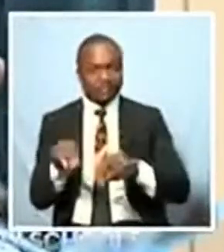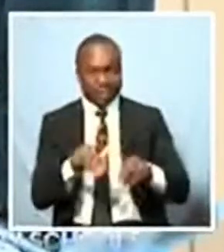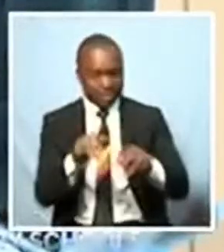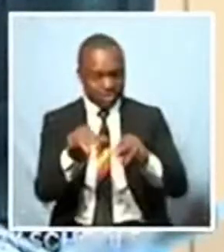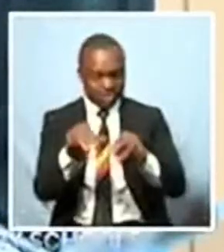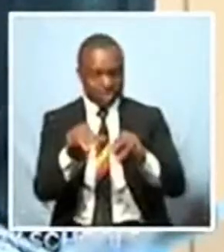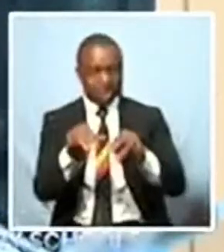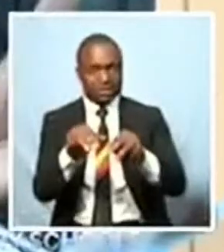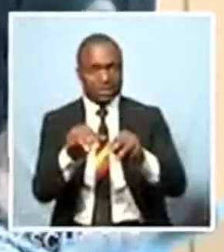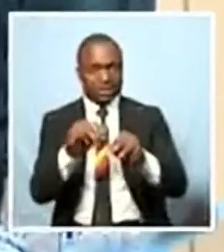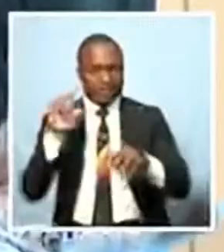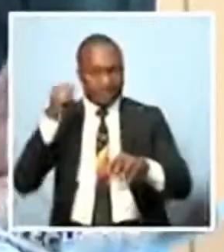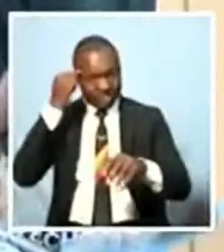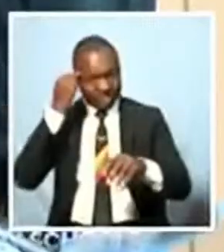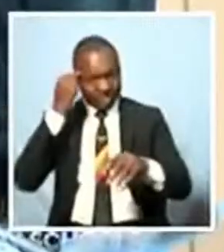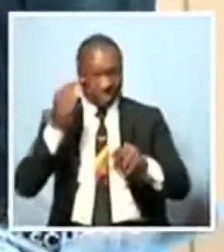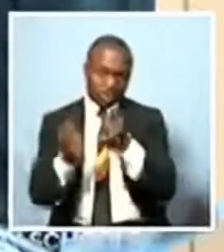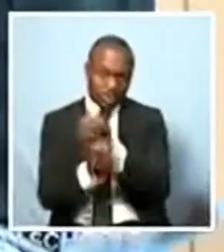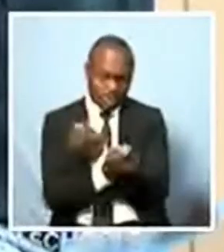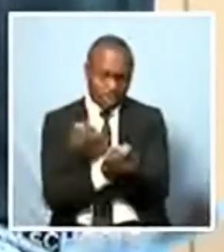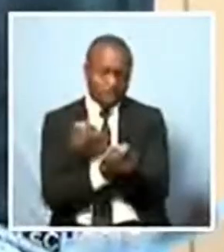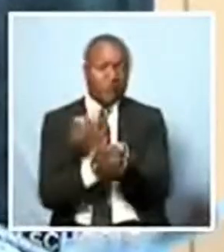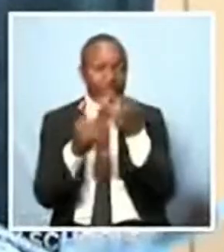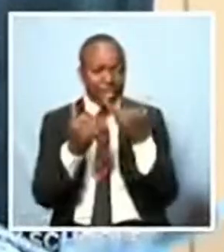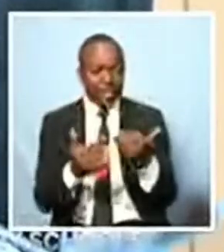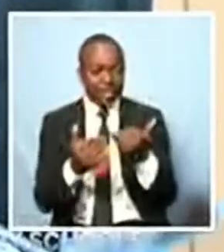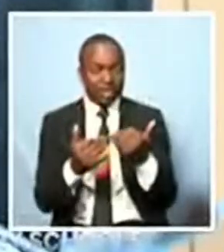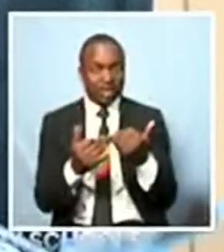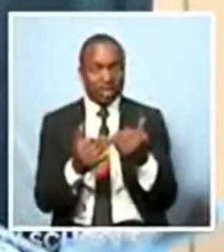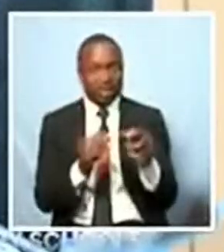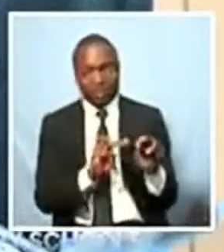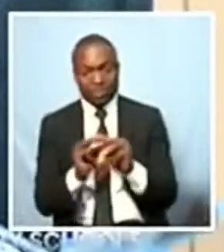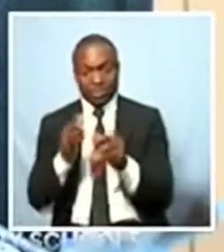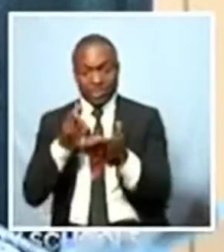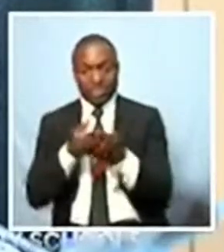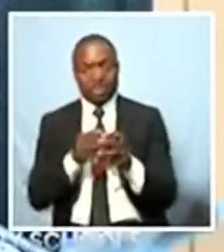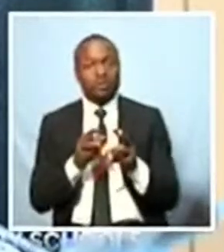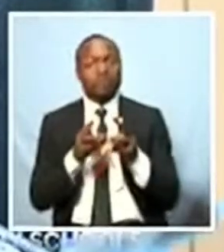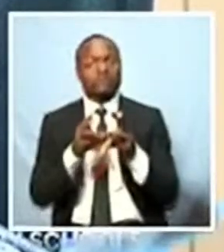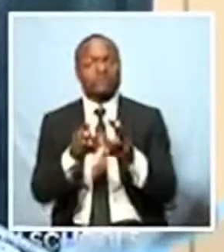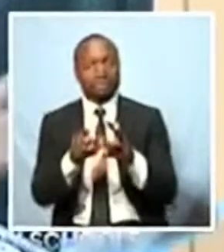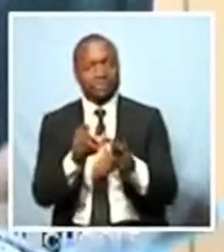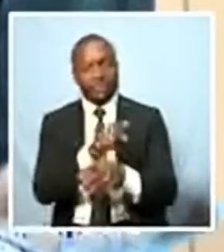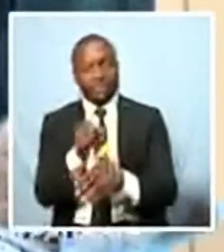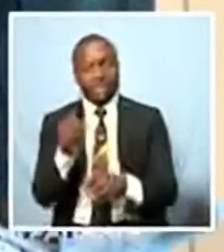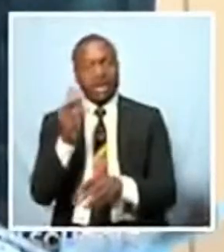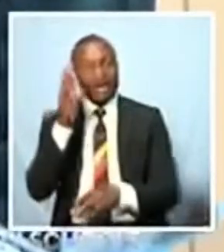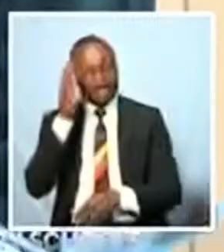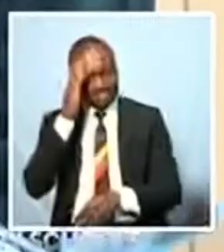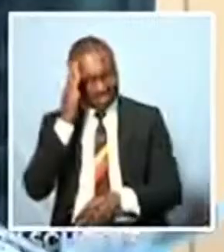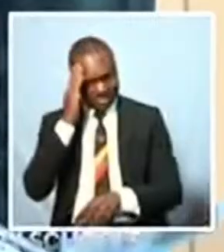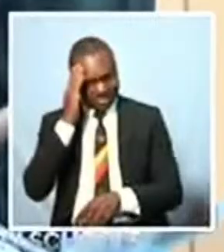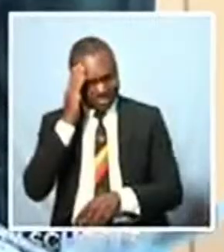so that in case the government changes to say, now we're taking this approach, then they are well equipped. All